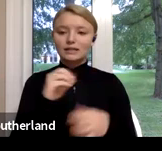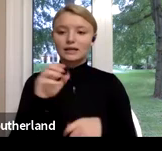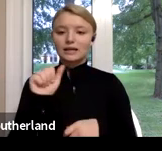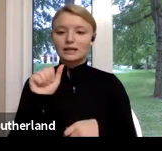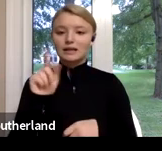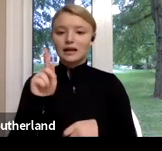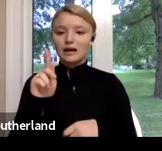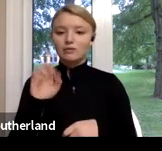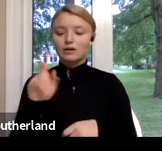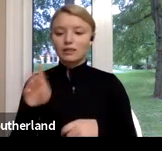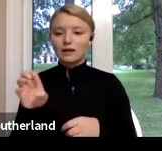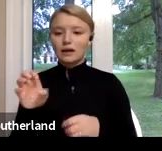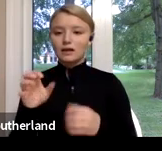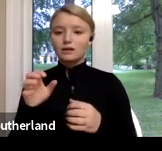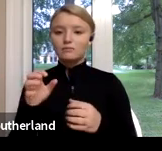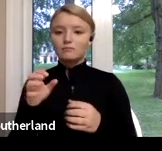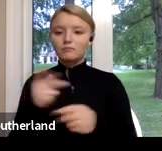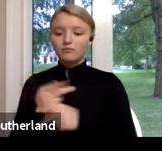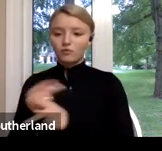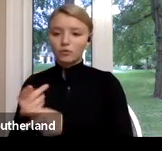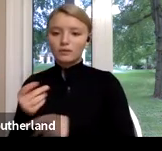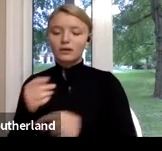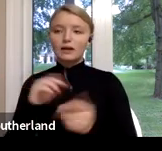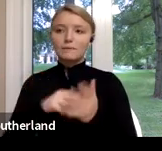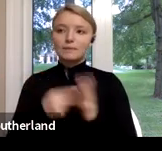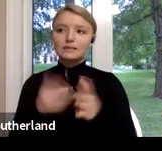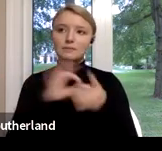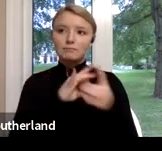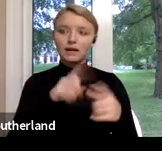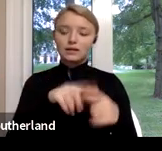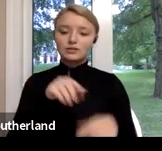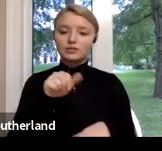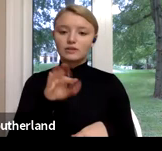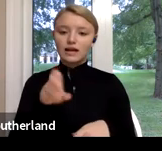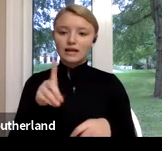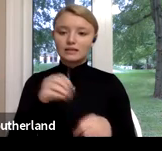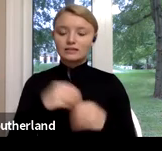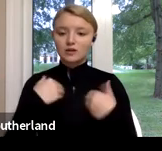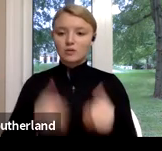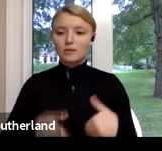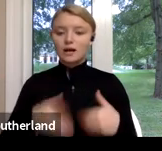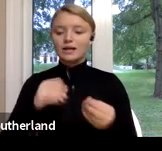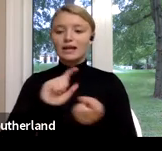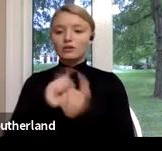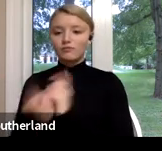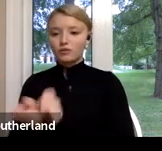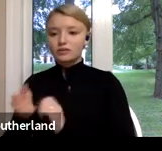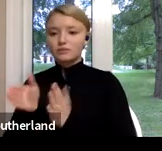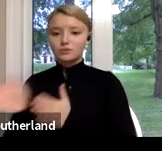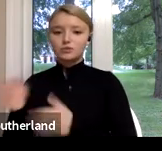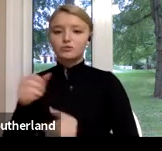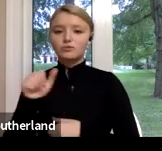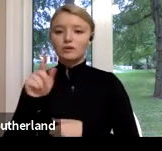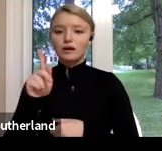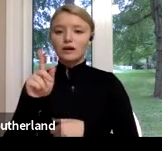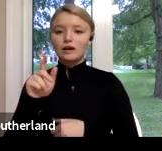binds to the acids in our body and converts them over to alkaline, restoring that good, healthy, balanced